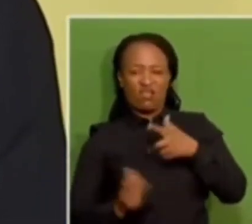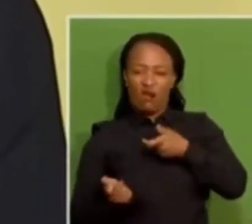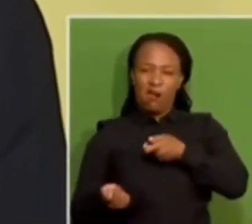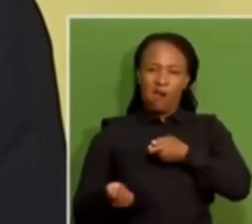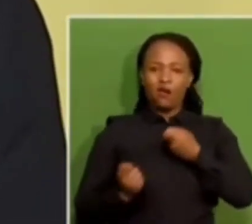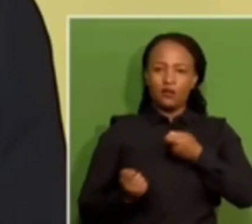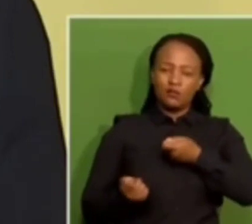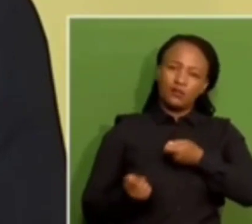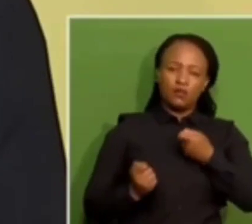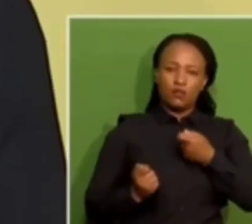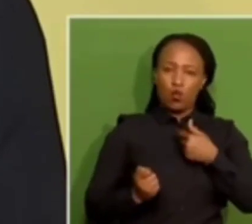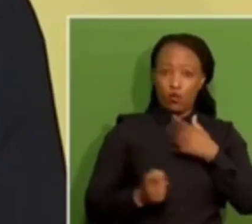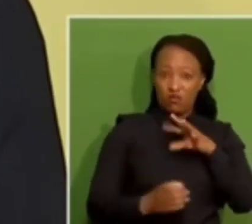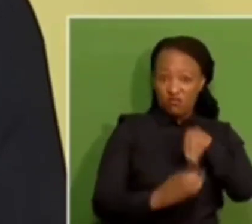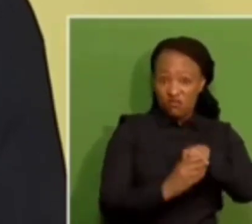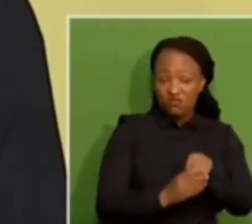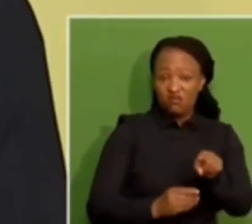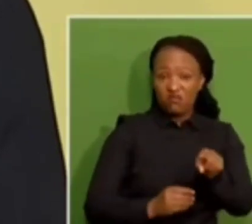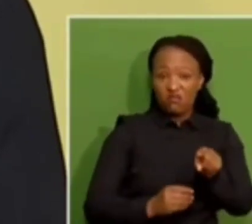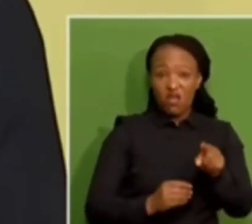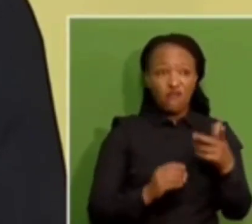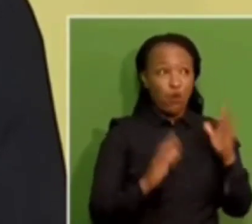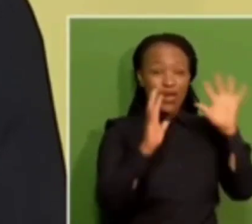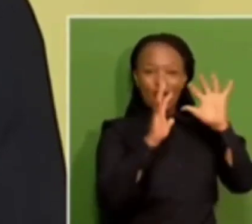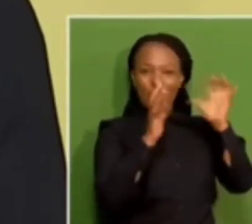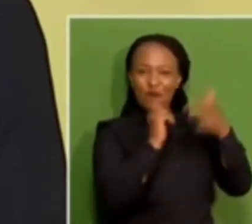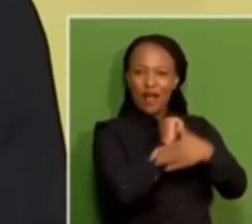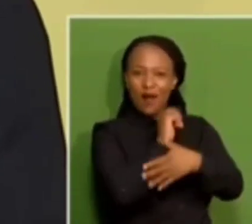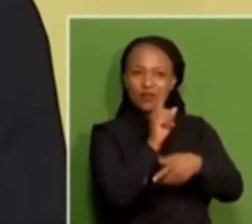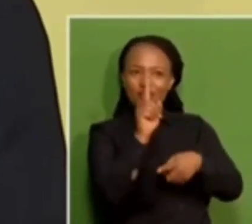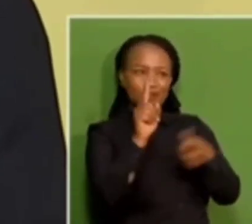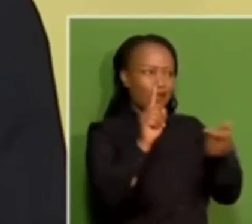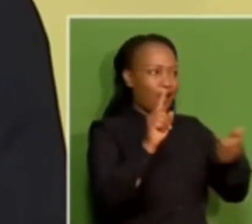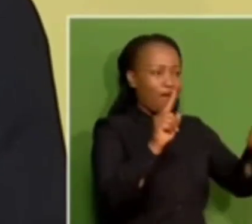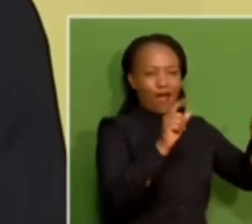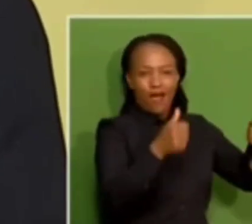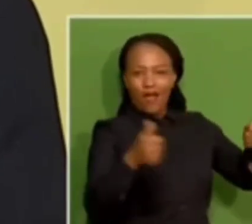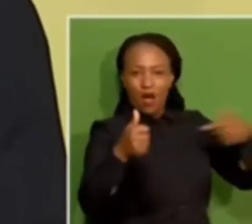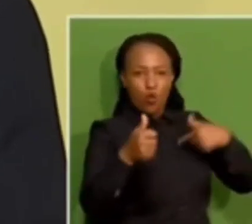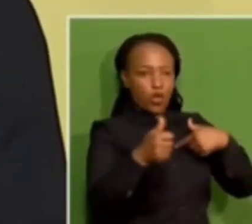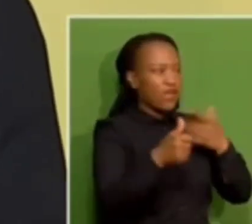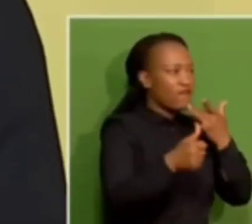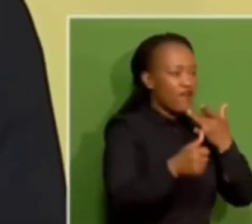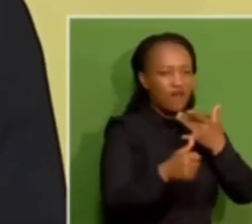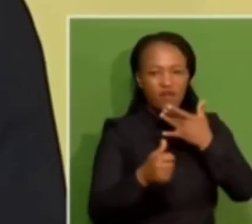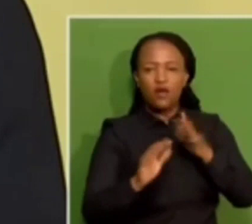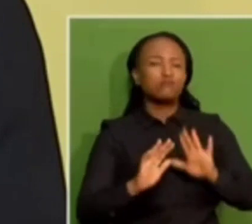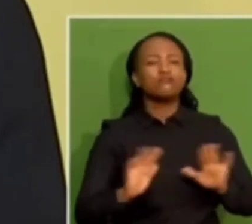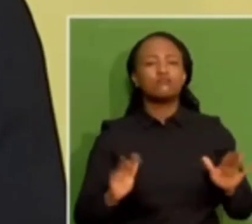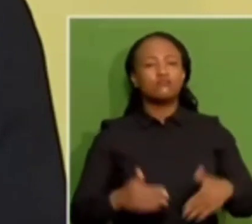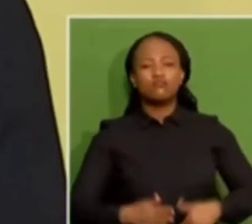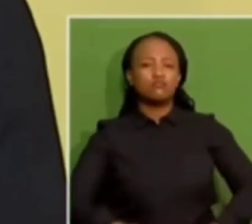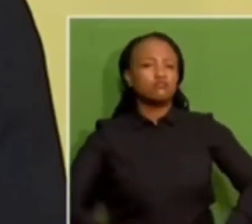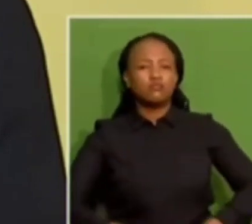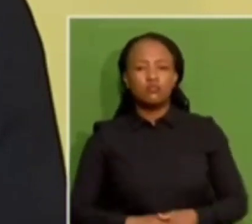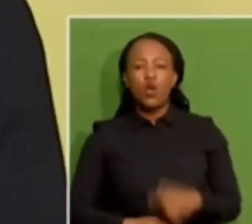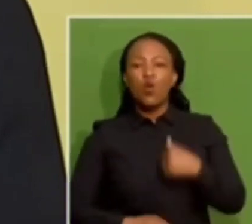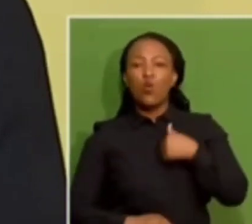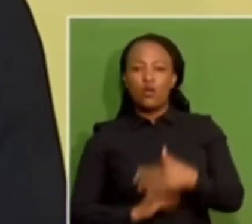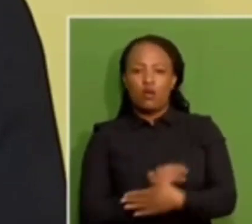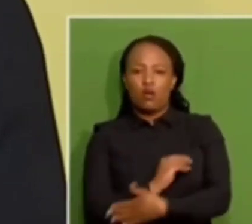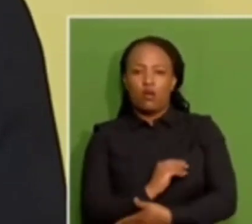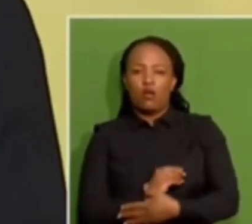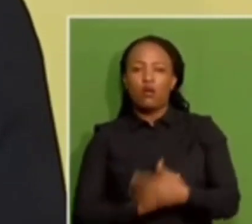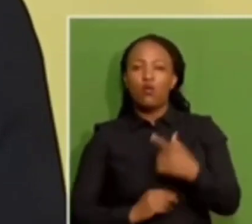we will not be drawn into a contest between Global powers instead our country